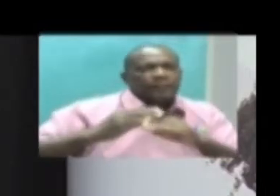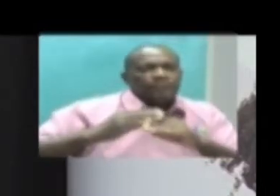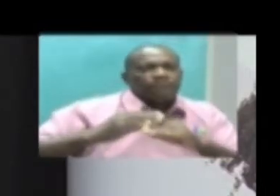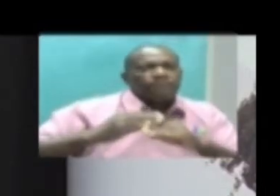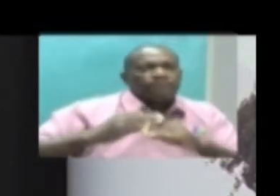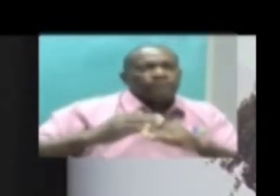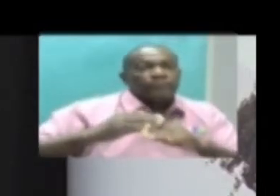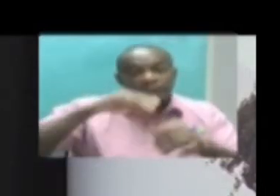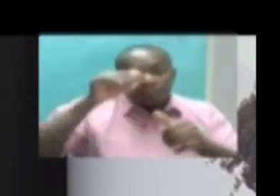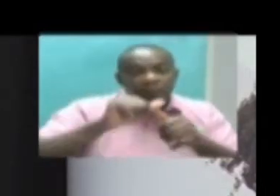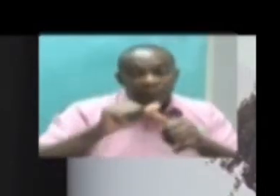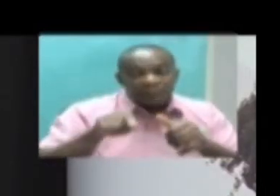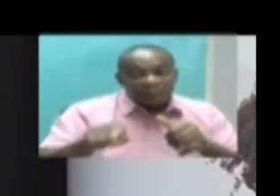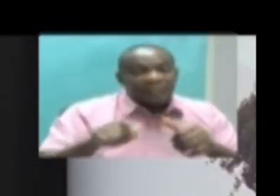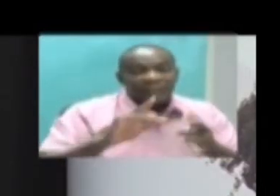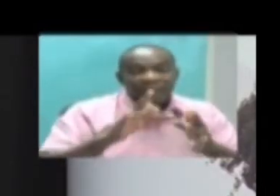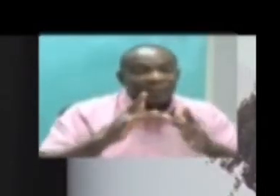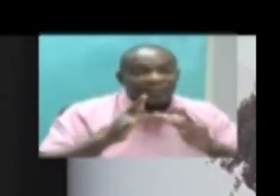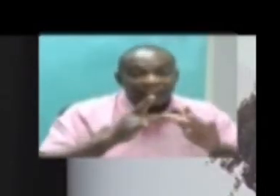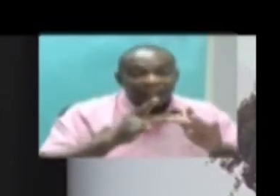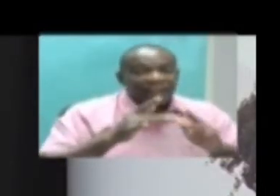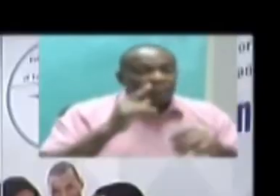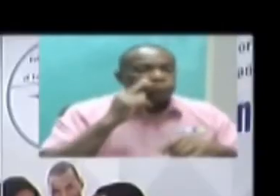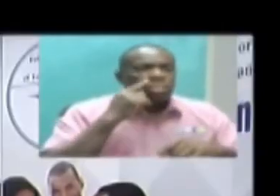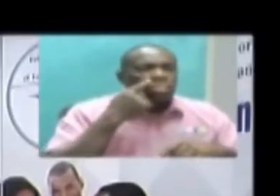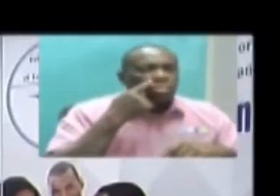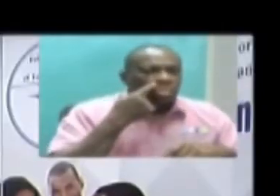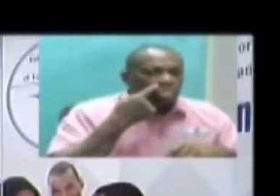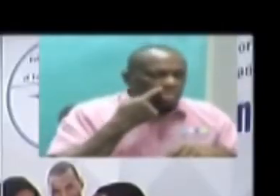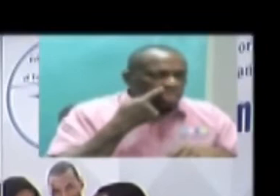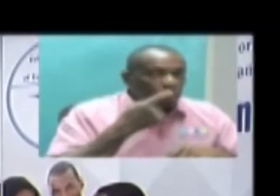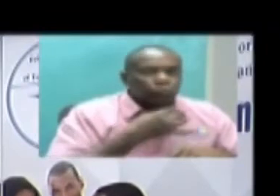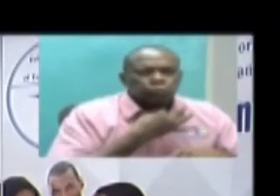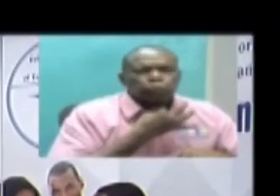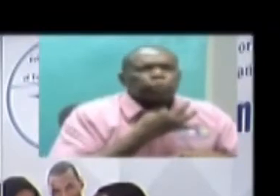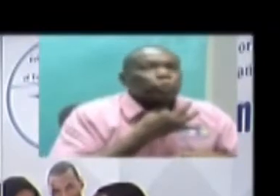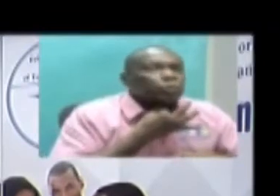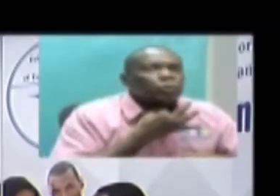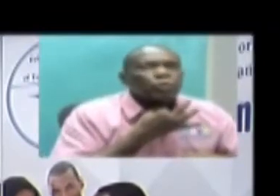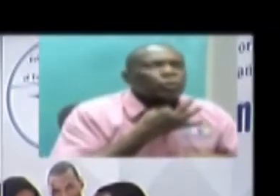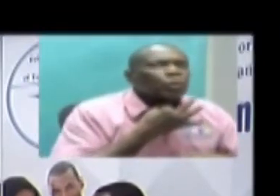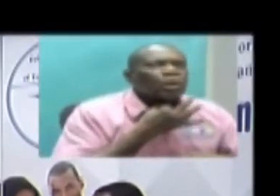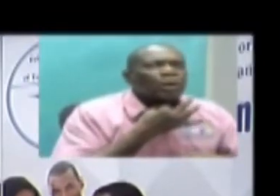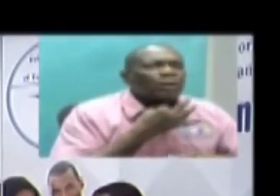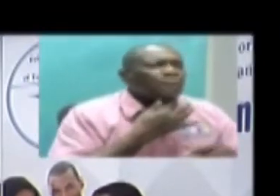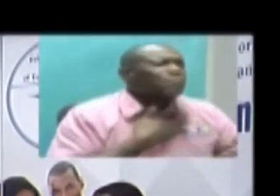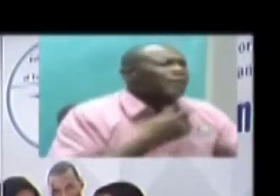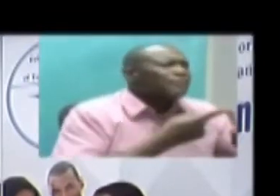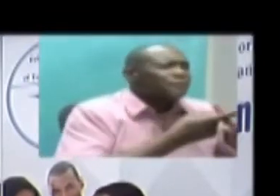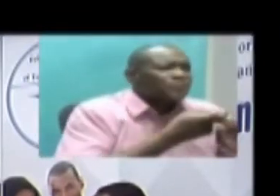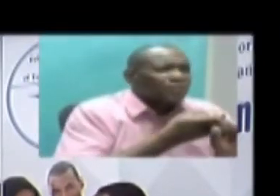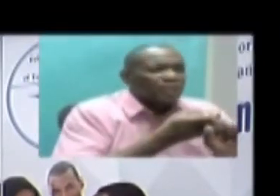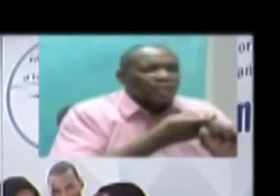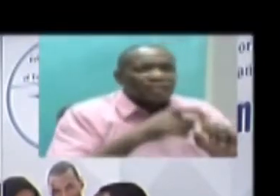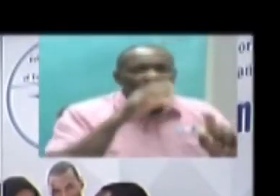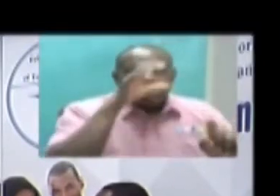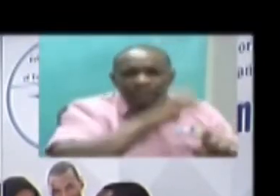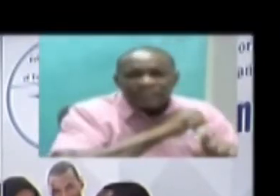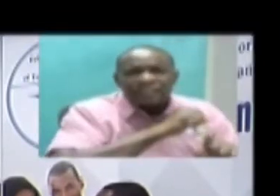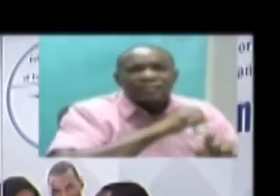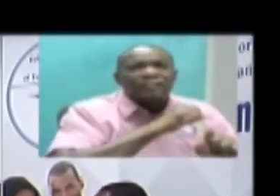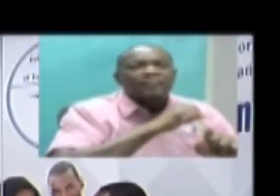online. They're bored. They're curious. They're missing their friends. They find trouble. Trouble finds